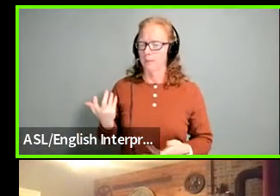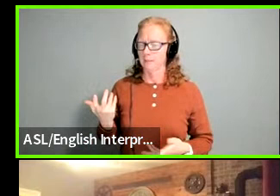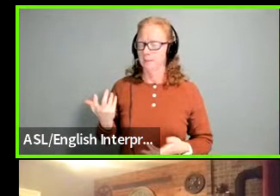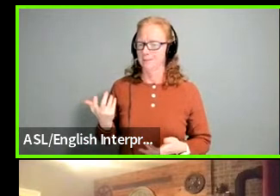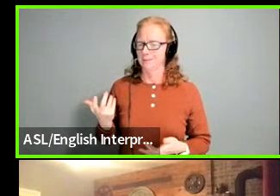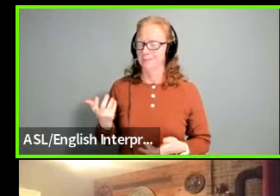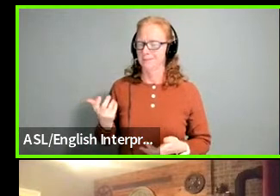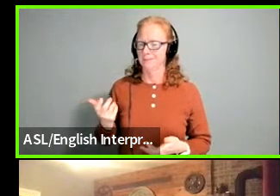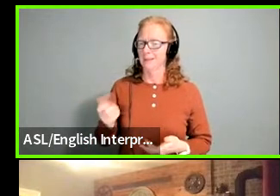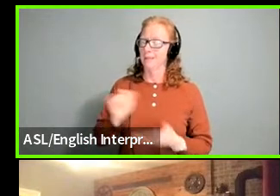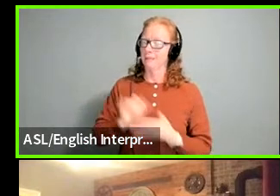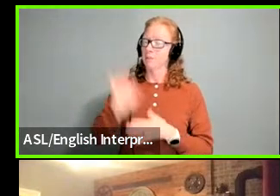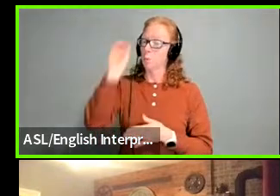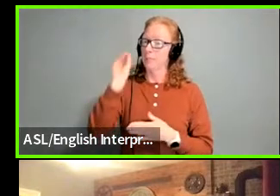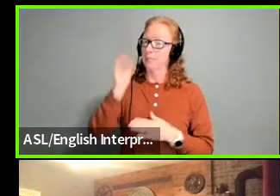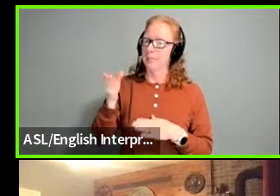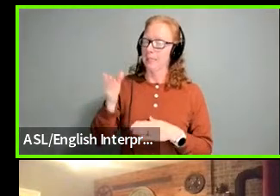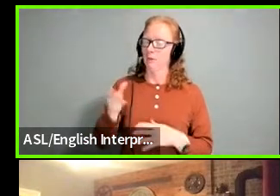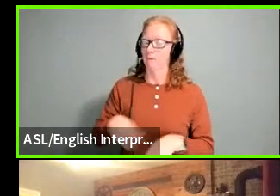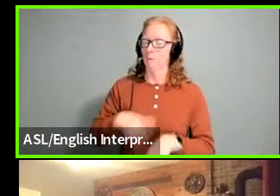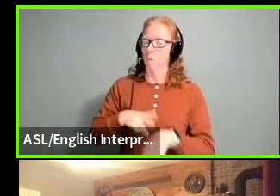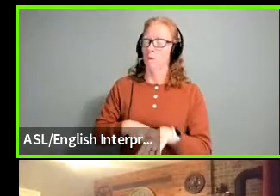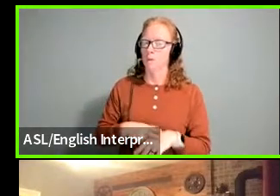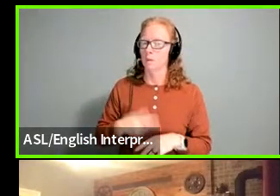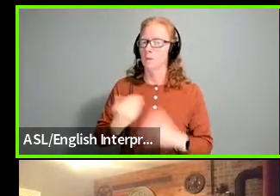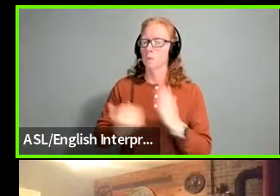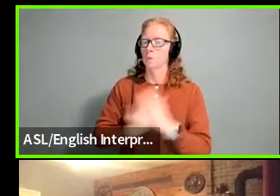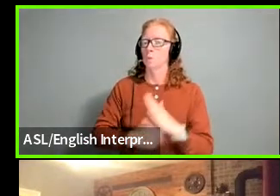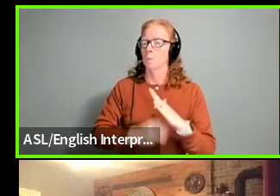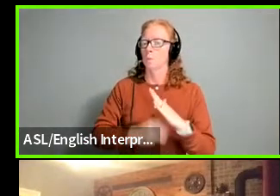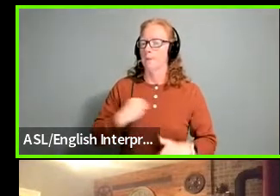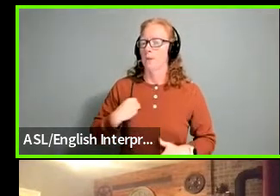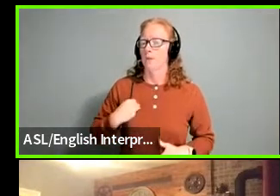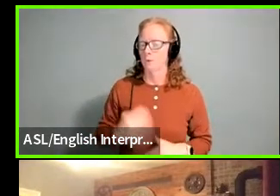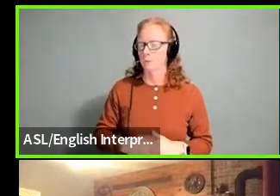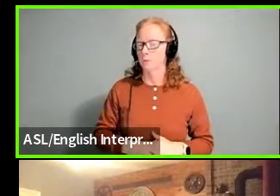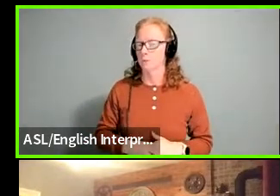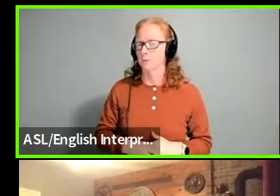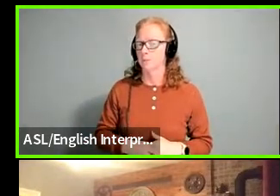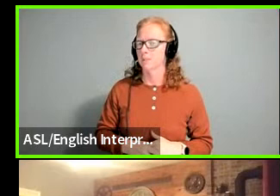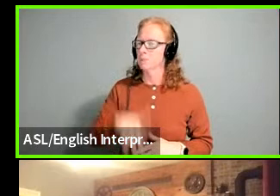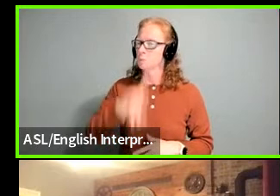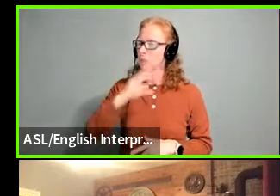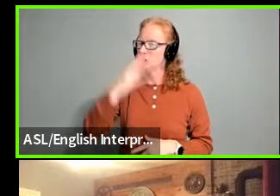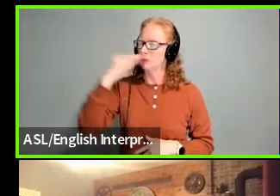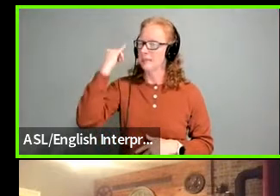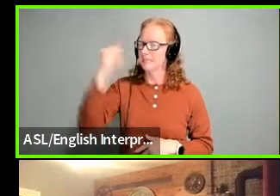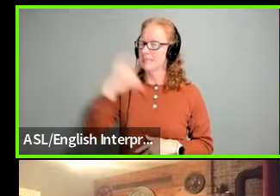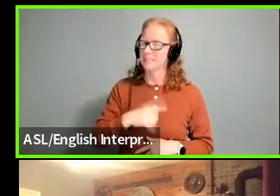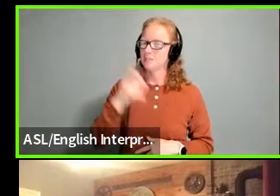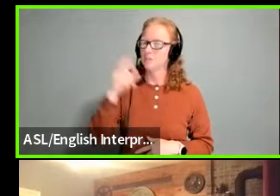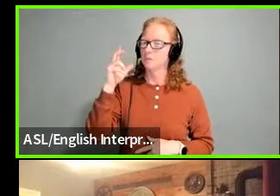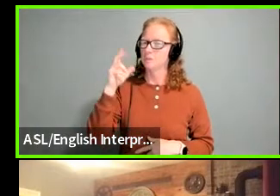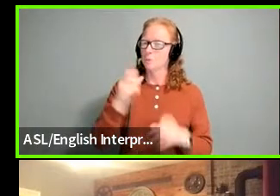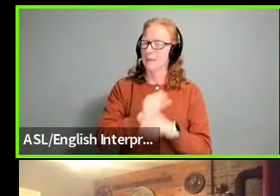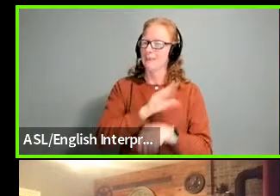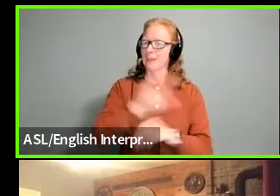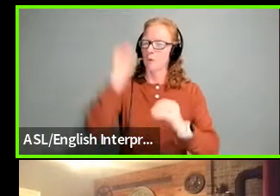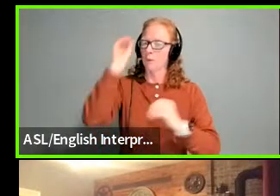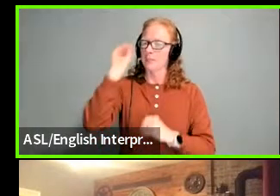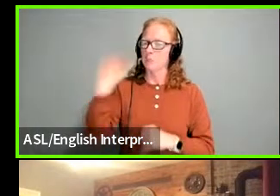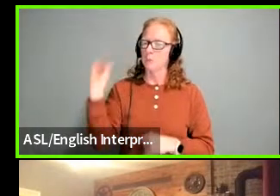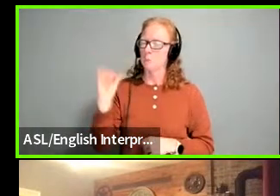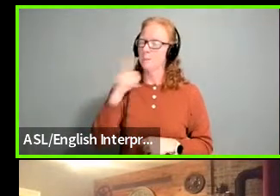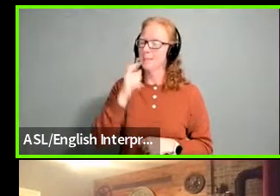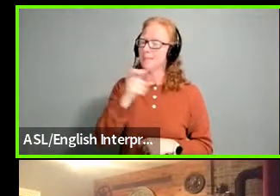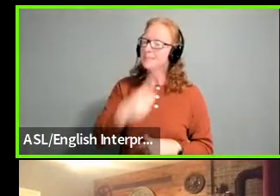of course, has an opinion on it, and there's a new members elected to that. It'd be good to hear their voice. And because they